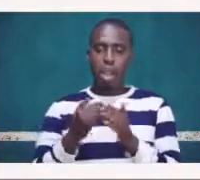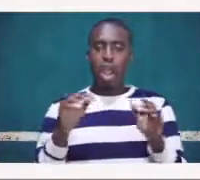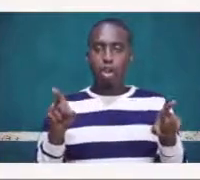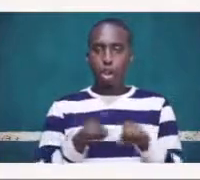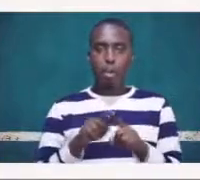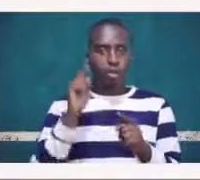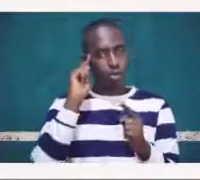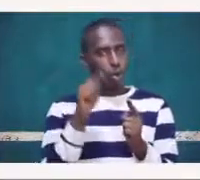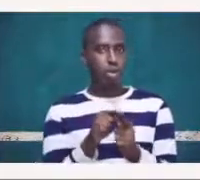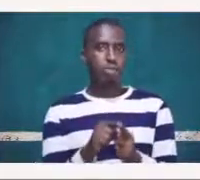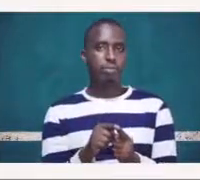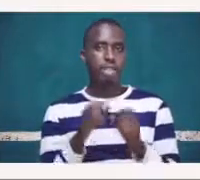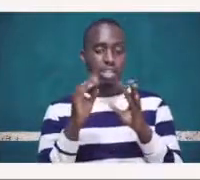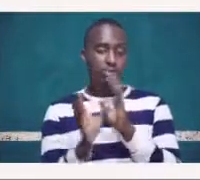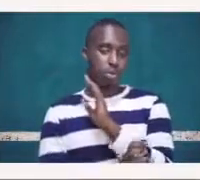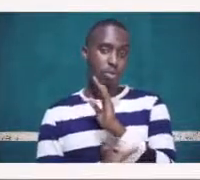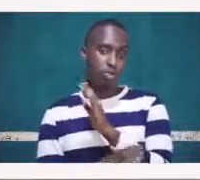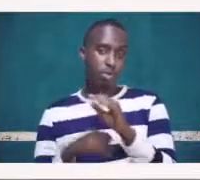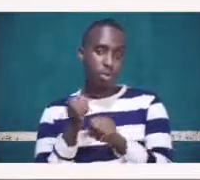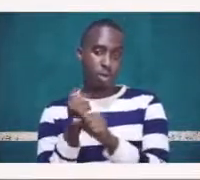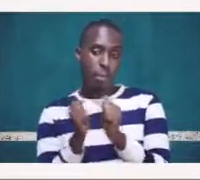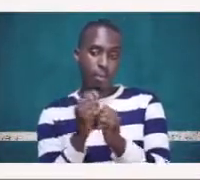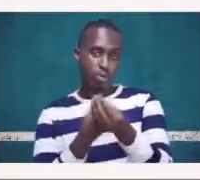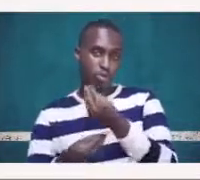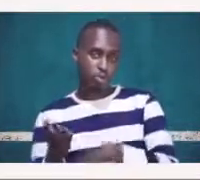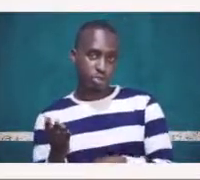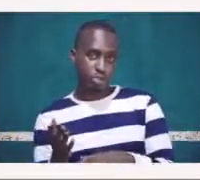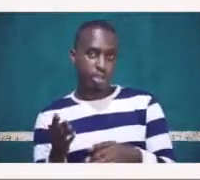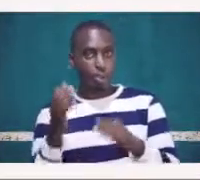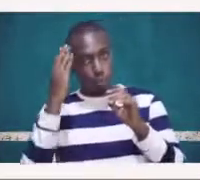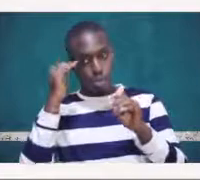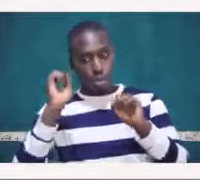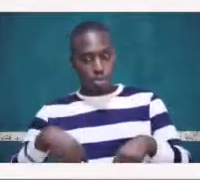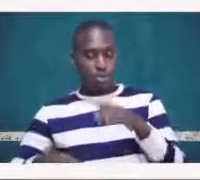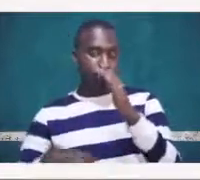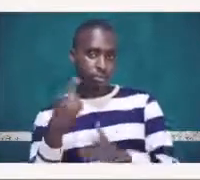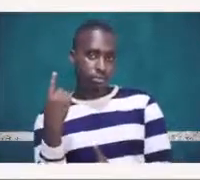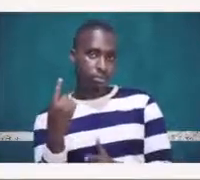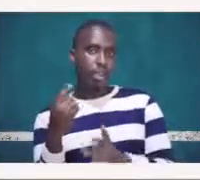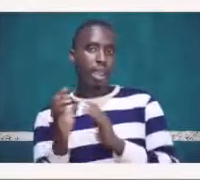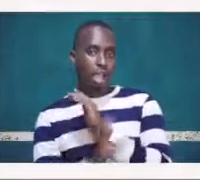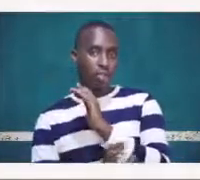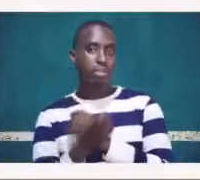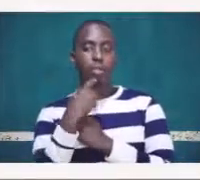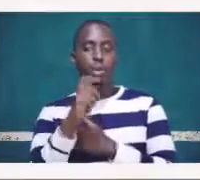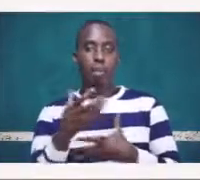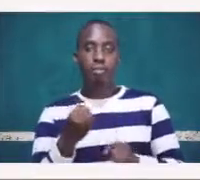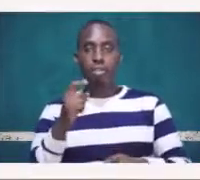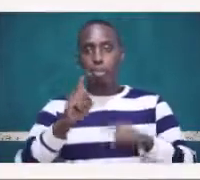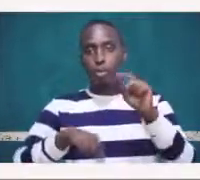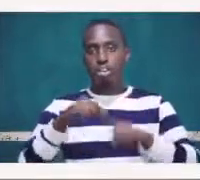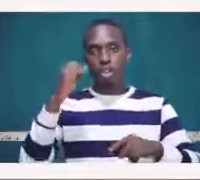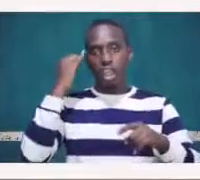If countries are trading together, in order for trade to succeed, countries should have the same political